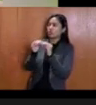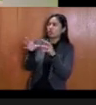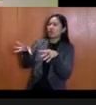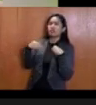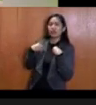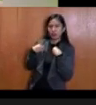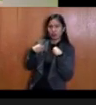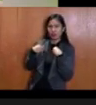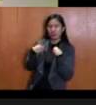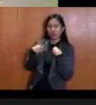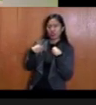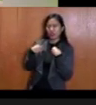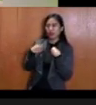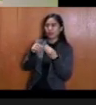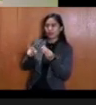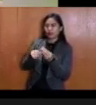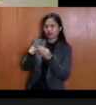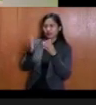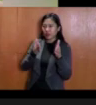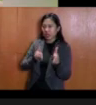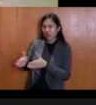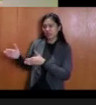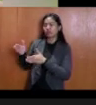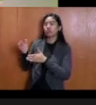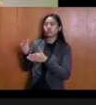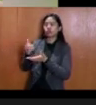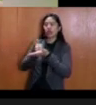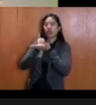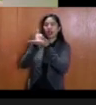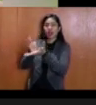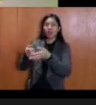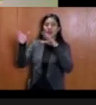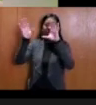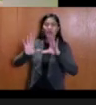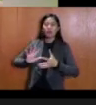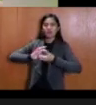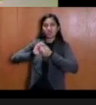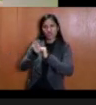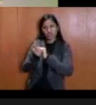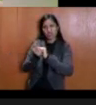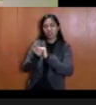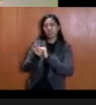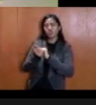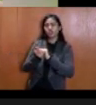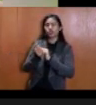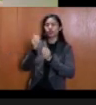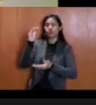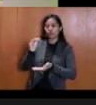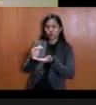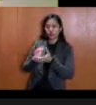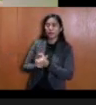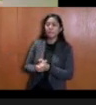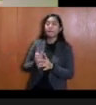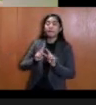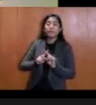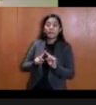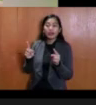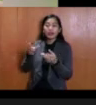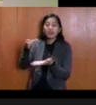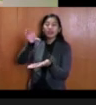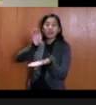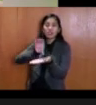accepting the initiatives on climate change. Of course, the digital transformation went ahead, but they are embracing